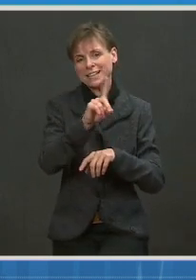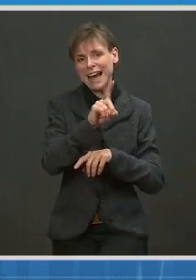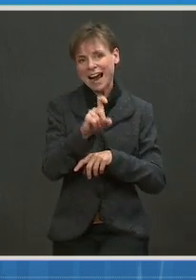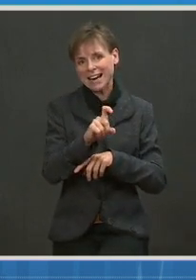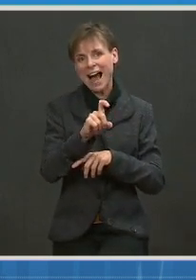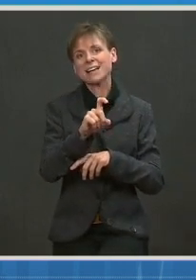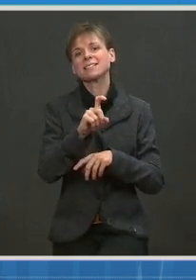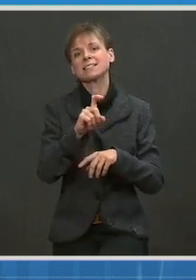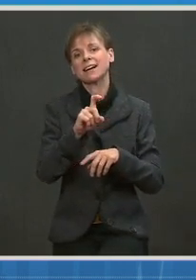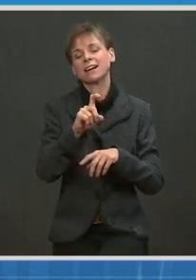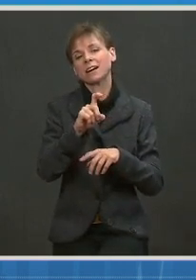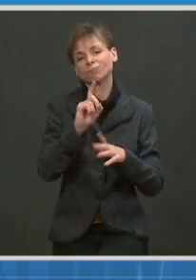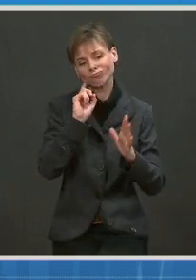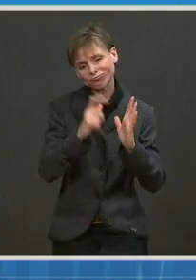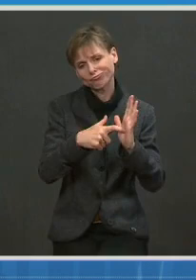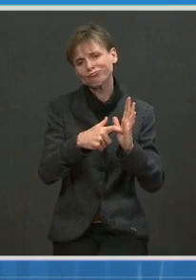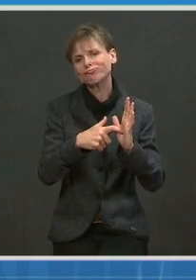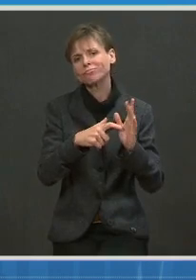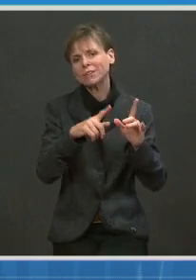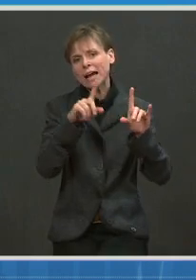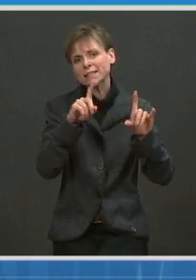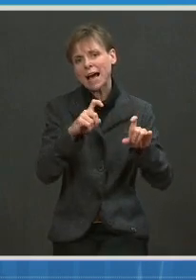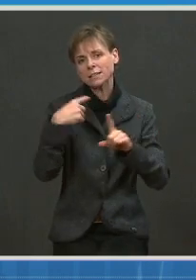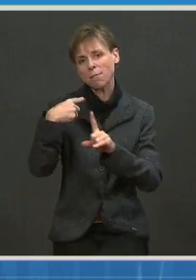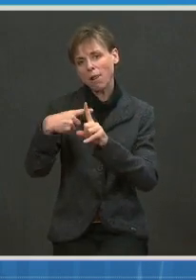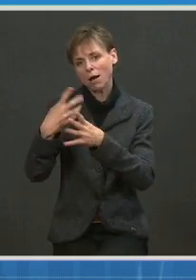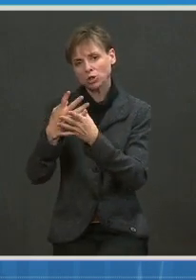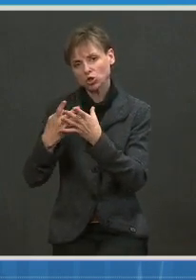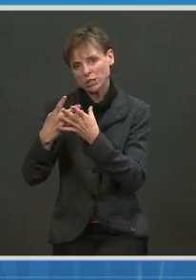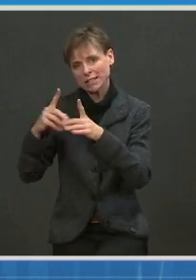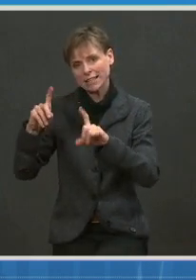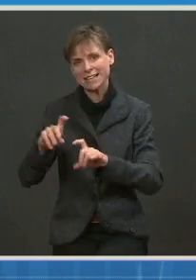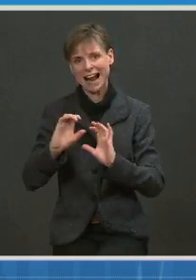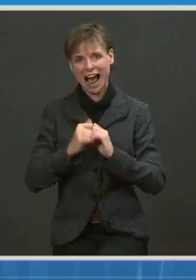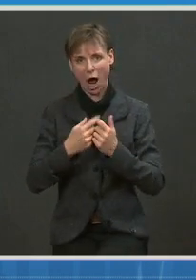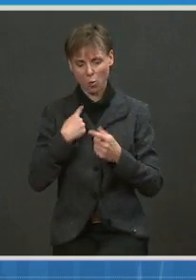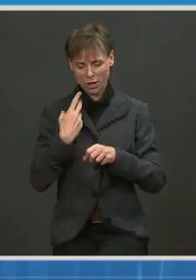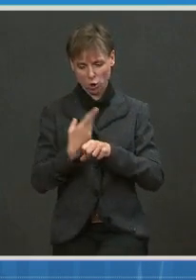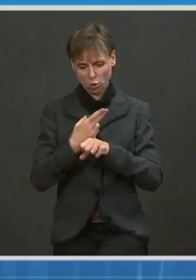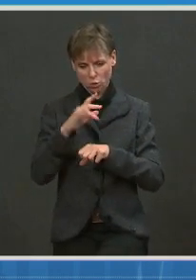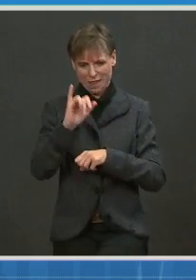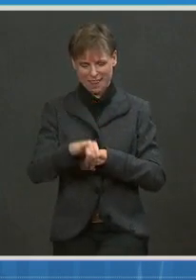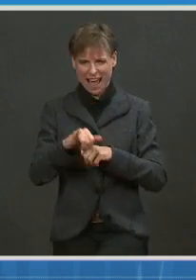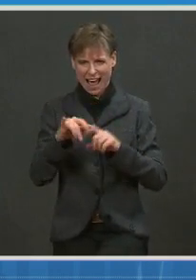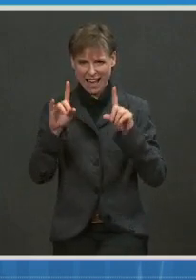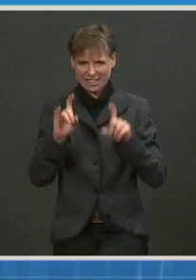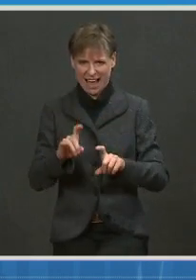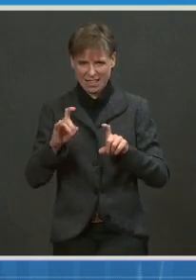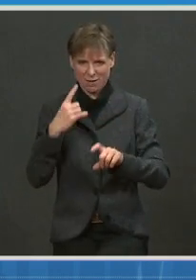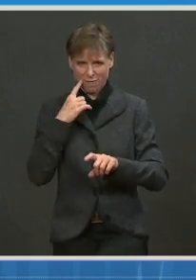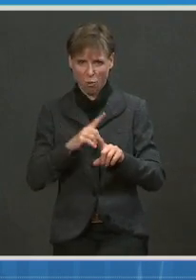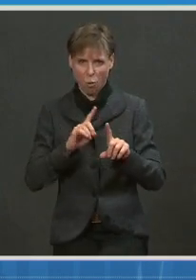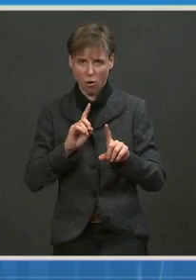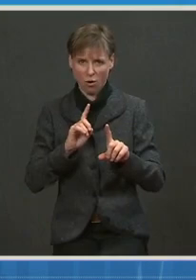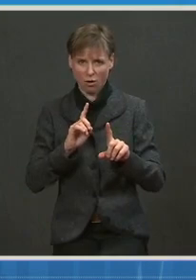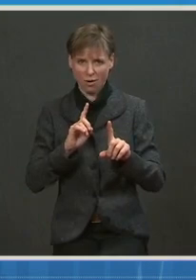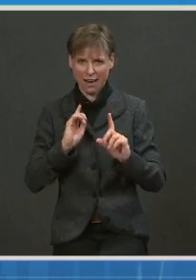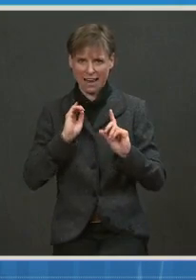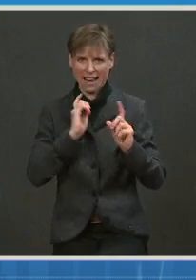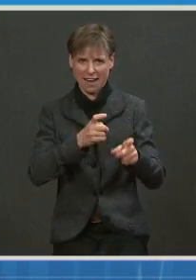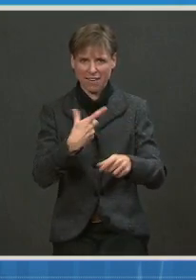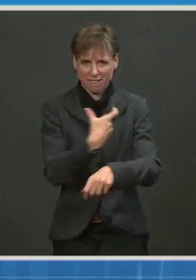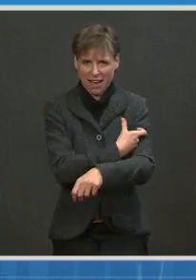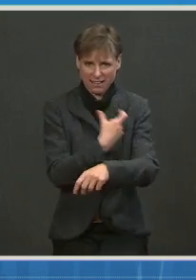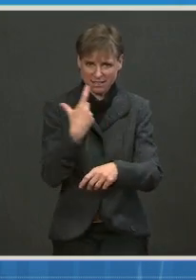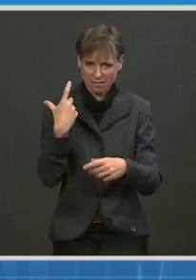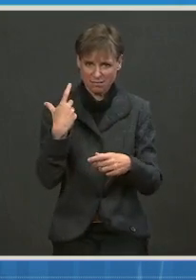tests, and then some discussion about how we would interpret these tests in the context of vaccinated individuals. And then, of course, a menu